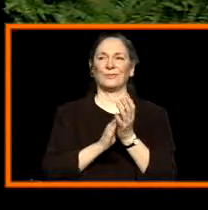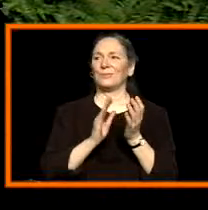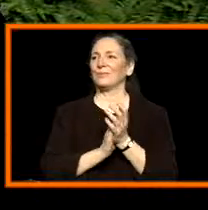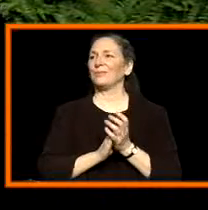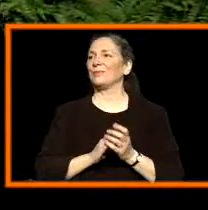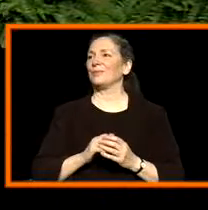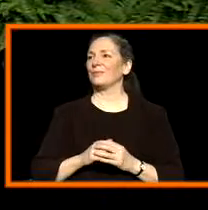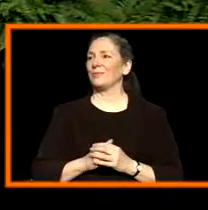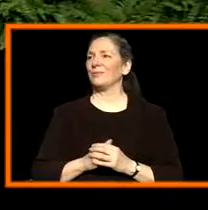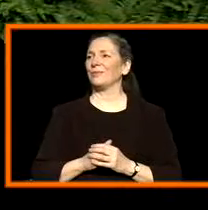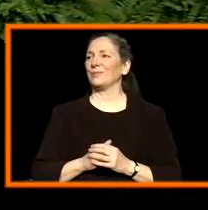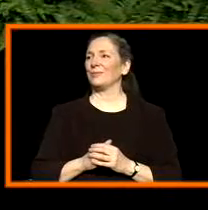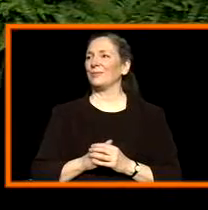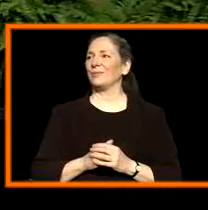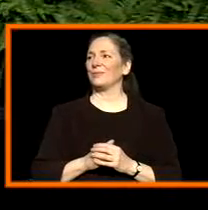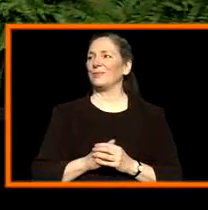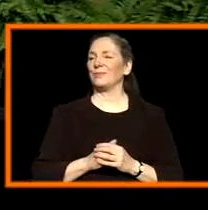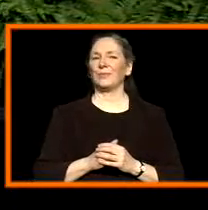Thank you.